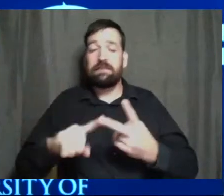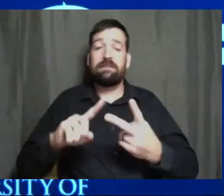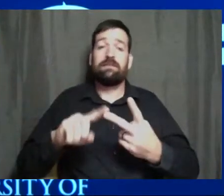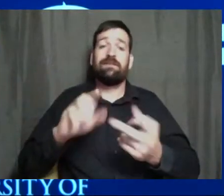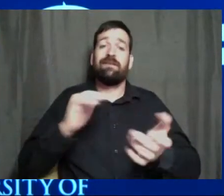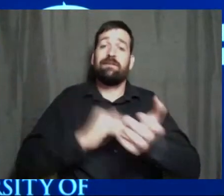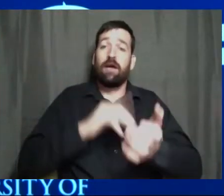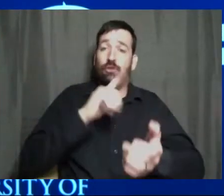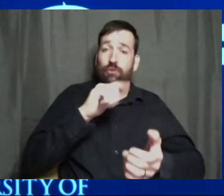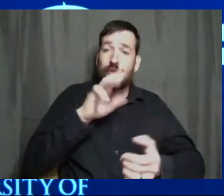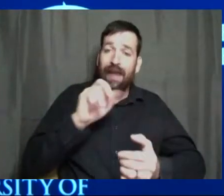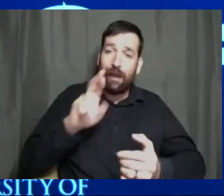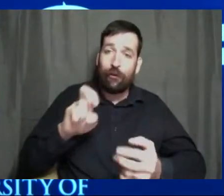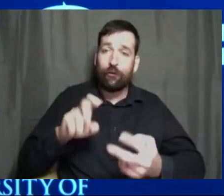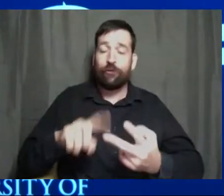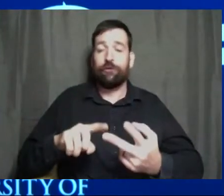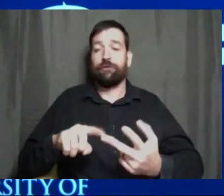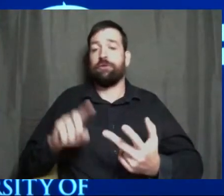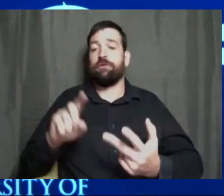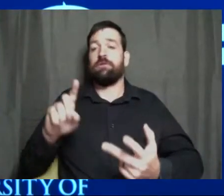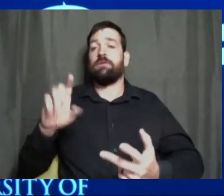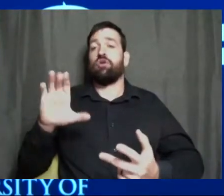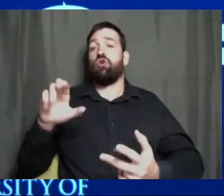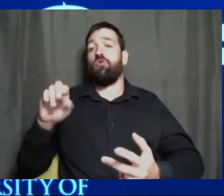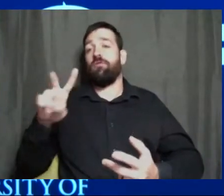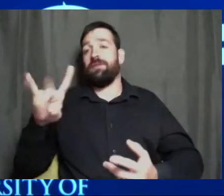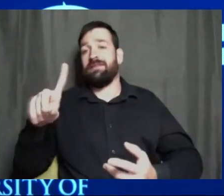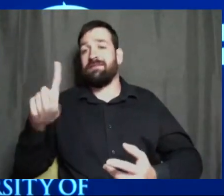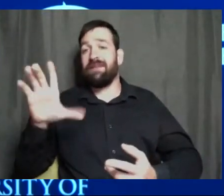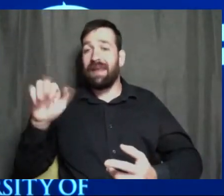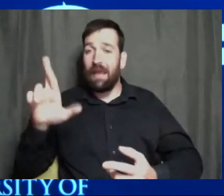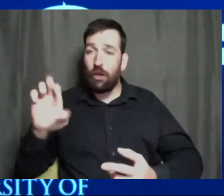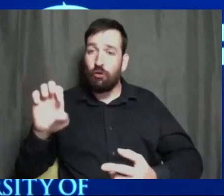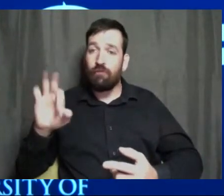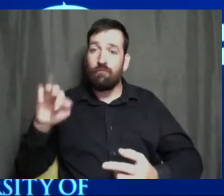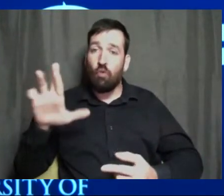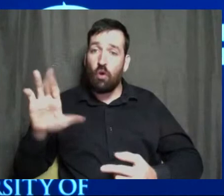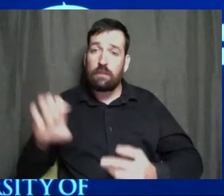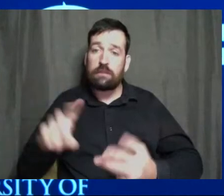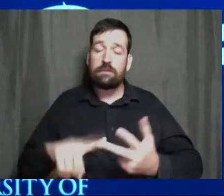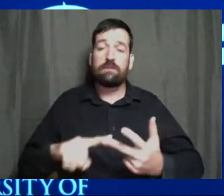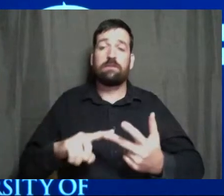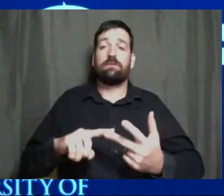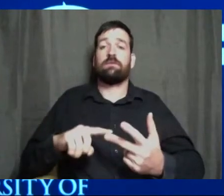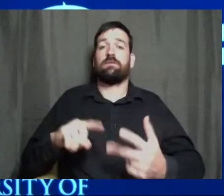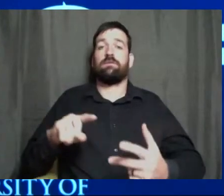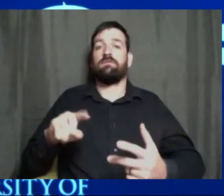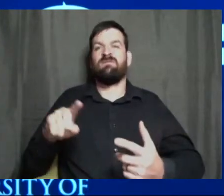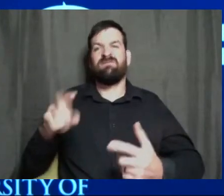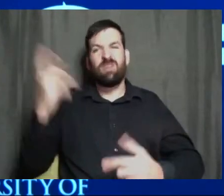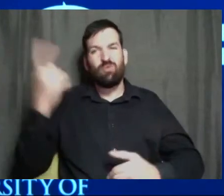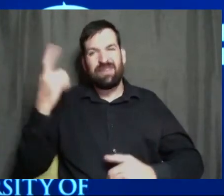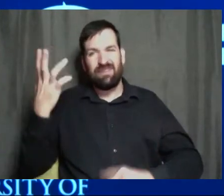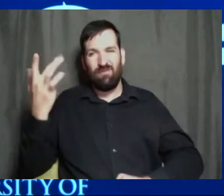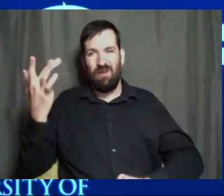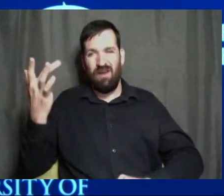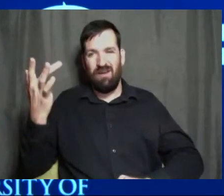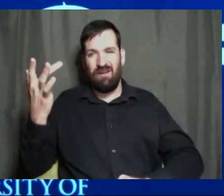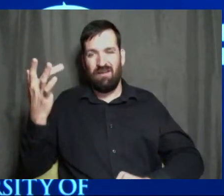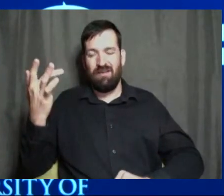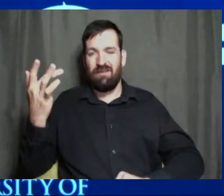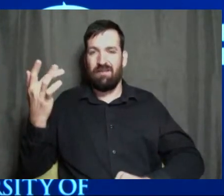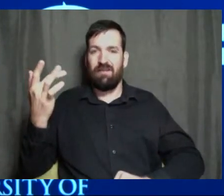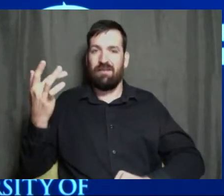Care Force, or Heart to Heart, or your own doctor. There's a reason why this is a field